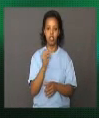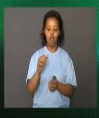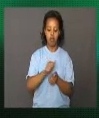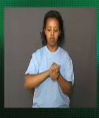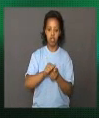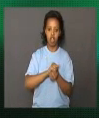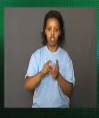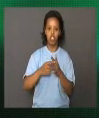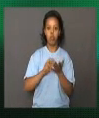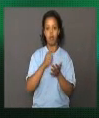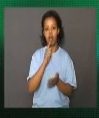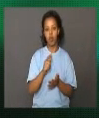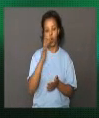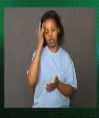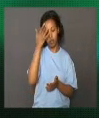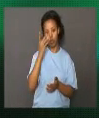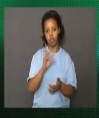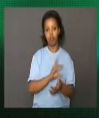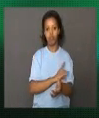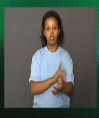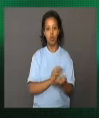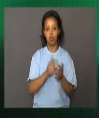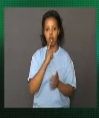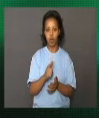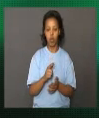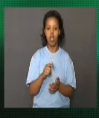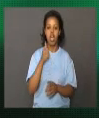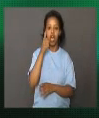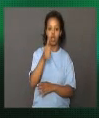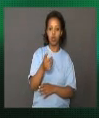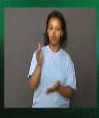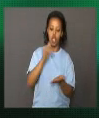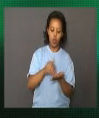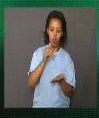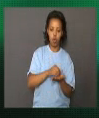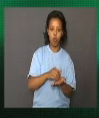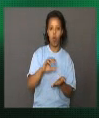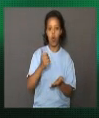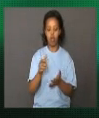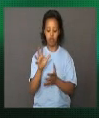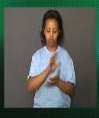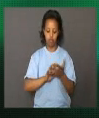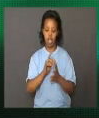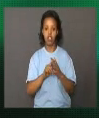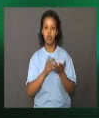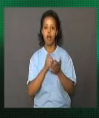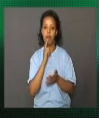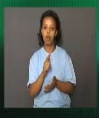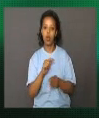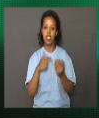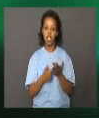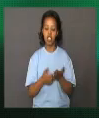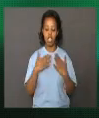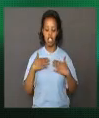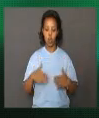destruction of infected cells repeats itself for as long as the body can replace